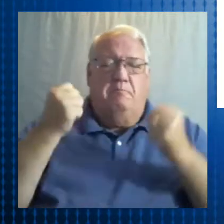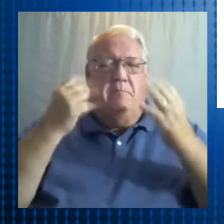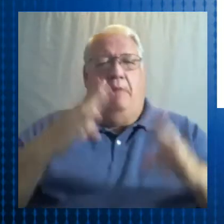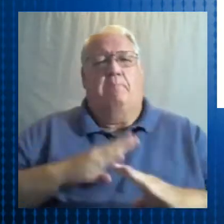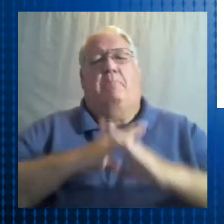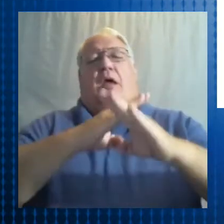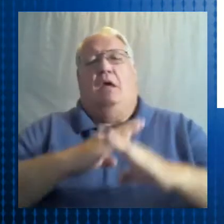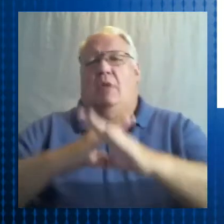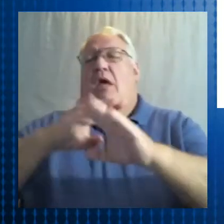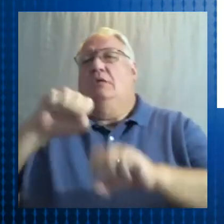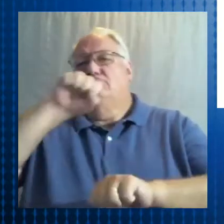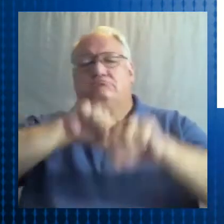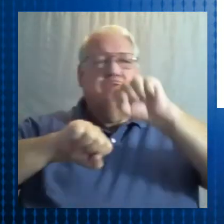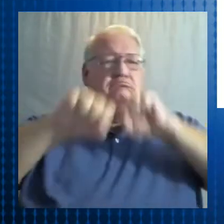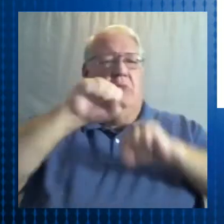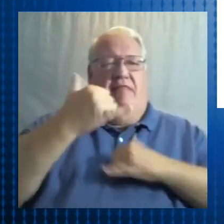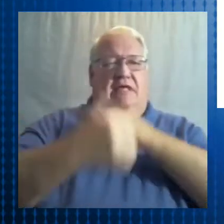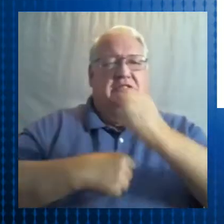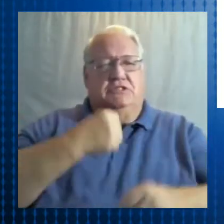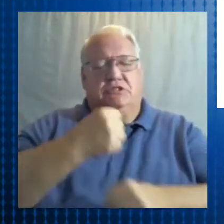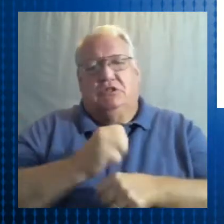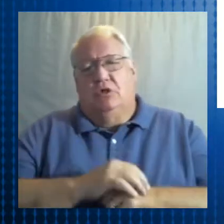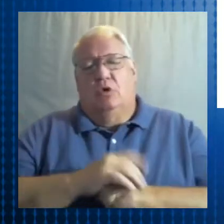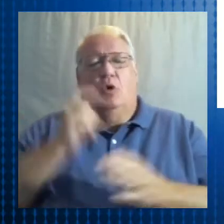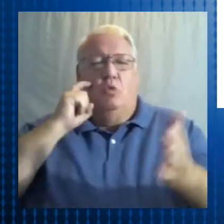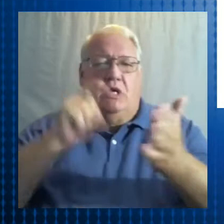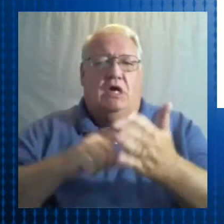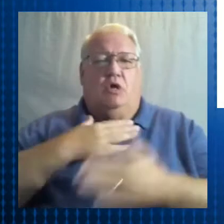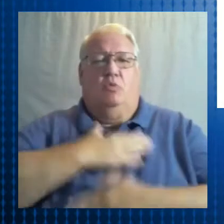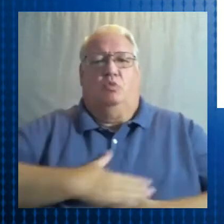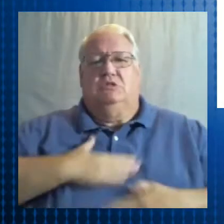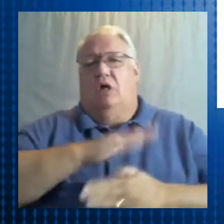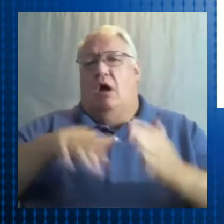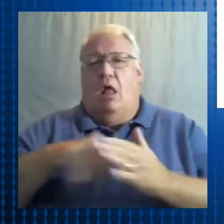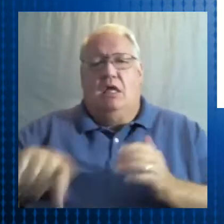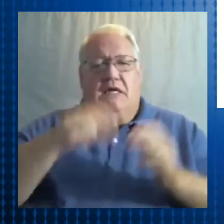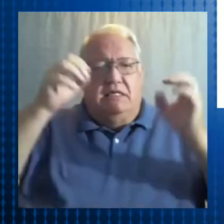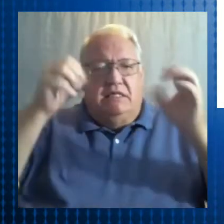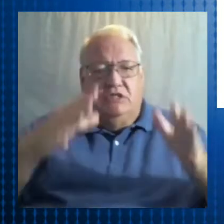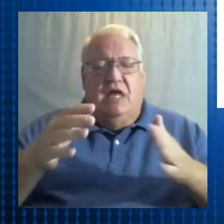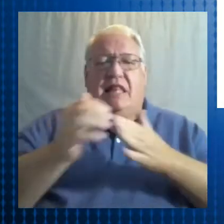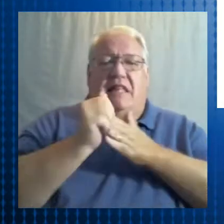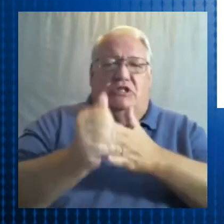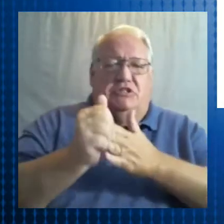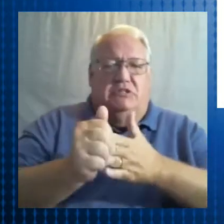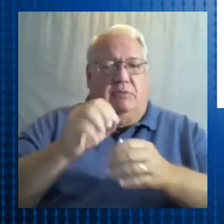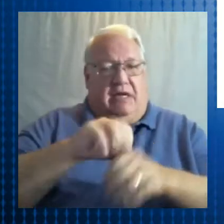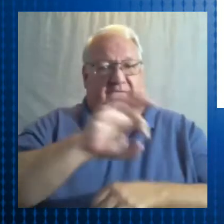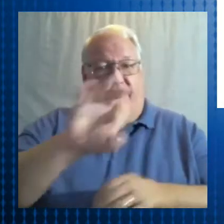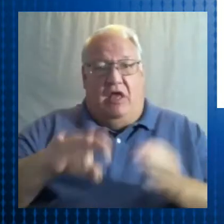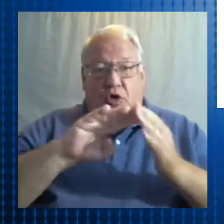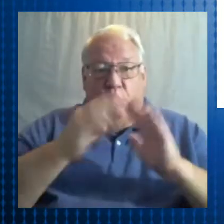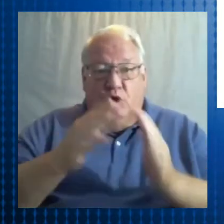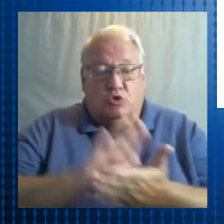you faced this year. We recognize and appreciate all the educators and leadership team in the Flint Community Schools